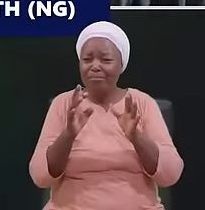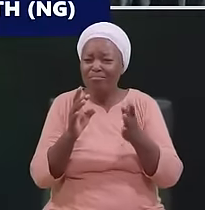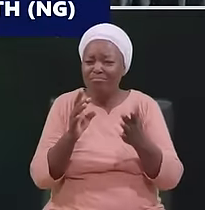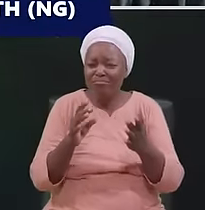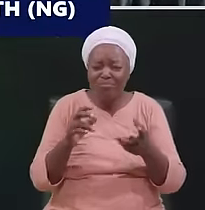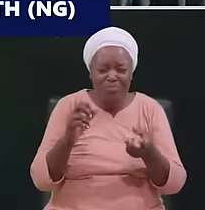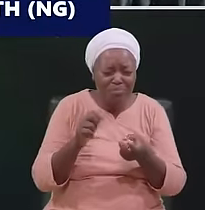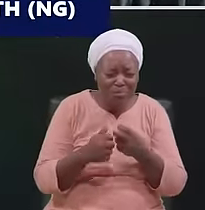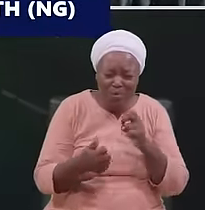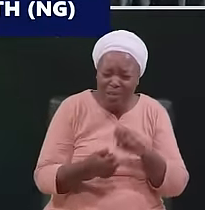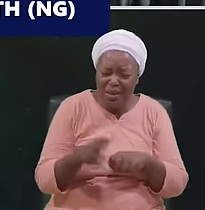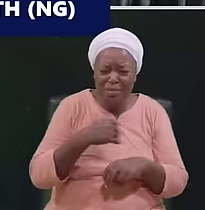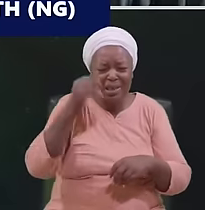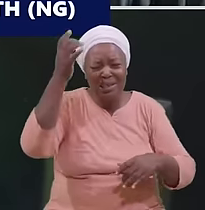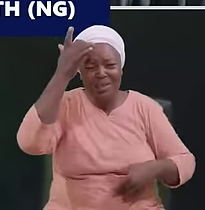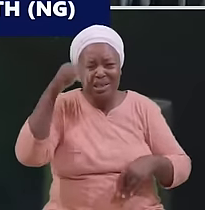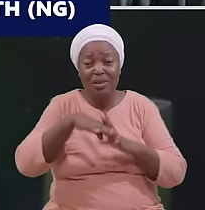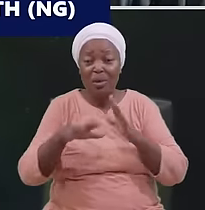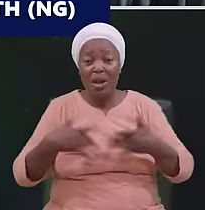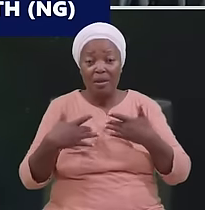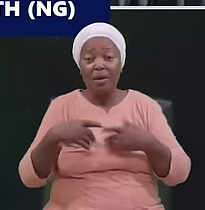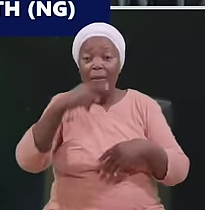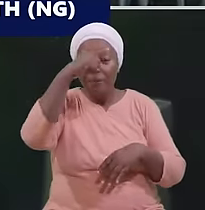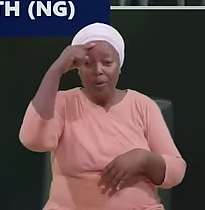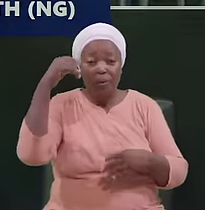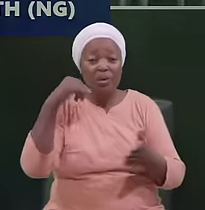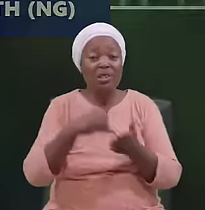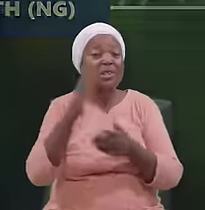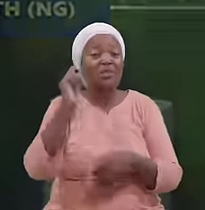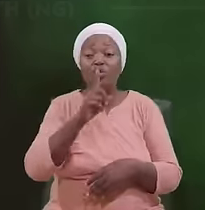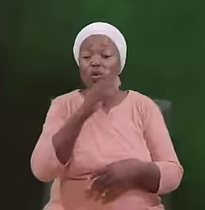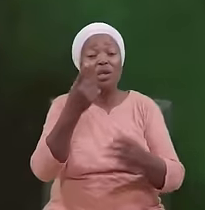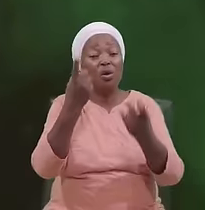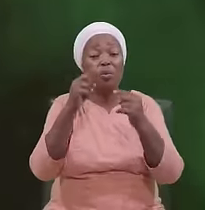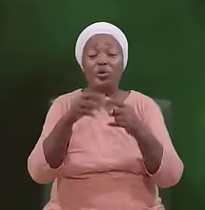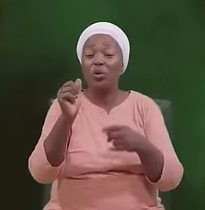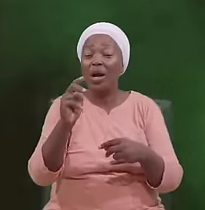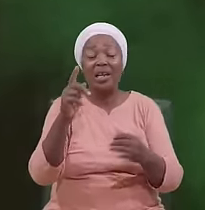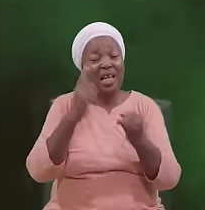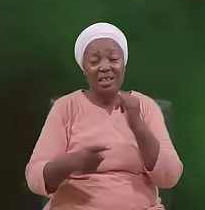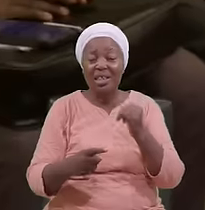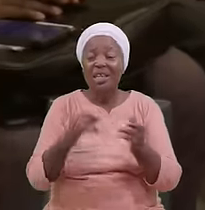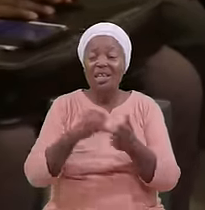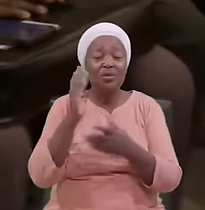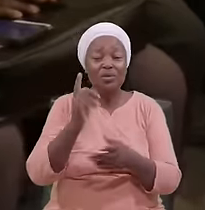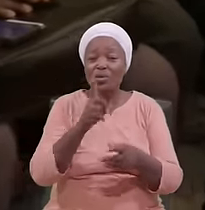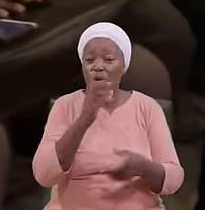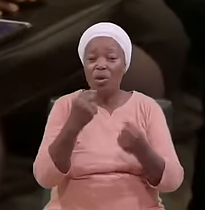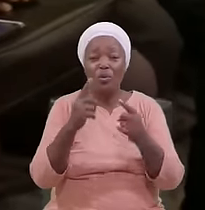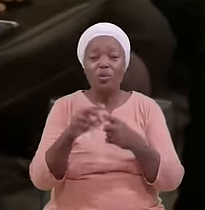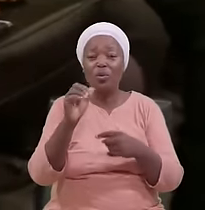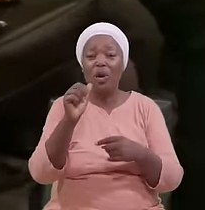money-sucking disease in your life, because it will end. I said it will end.